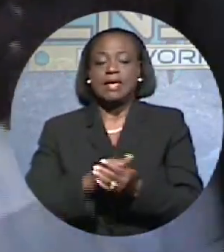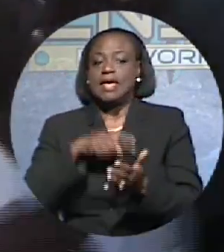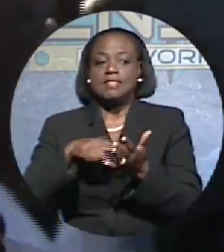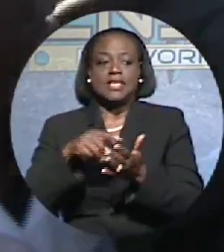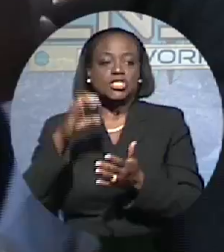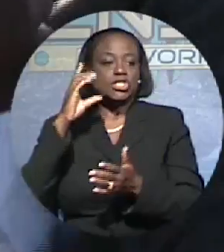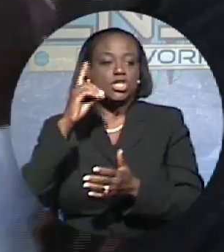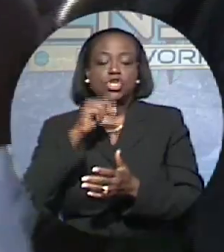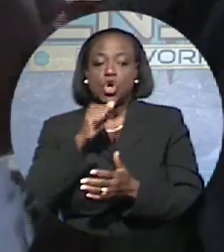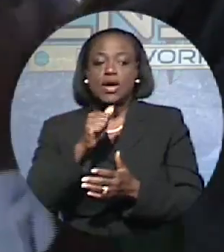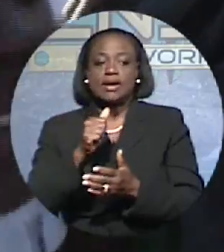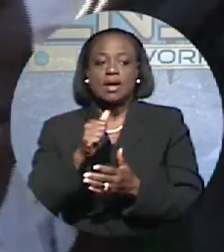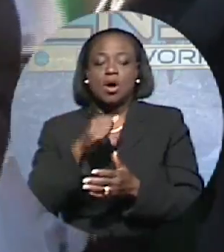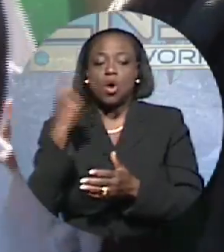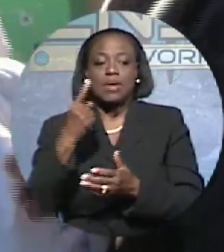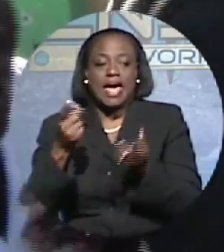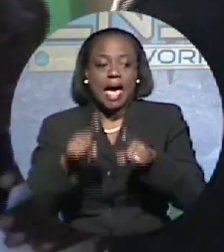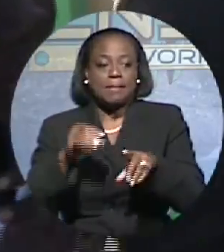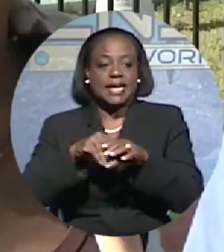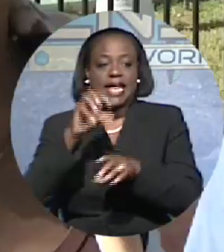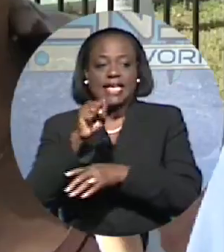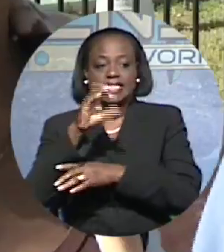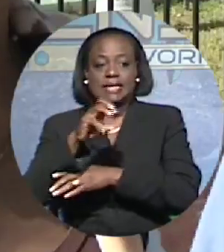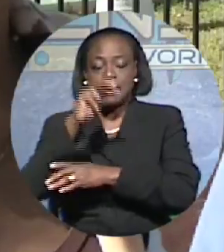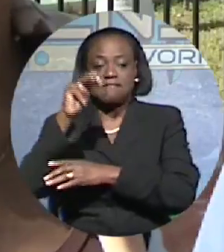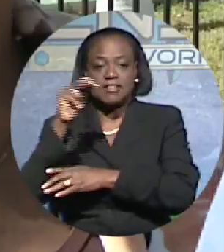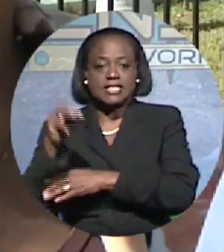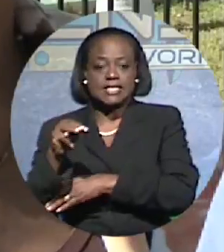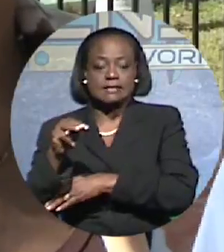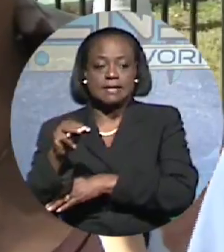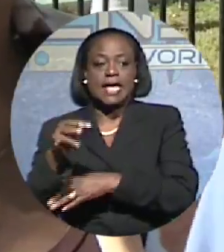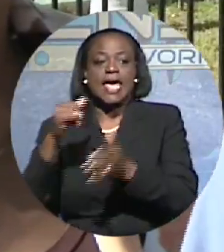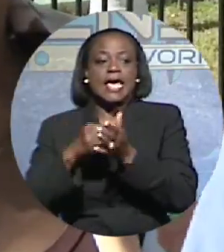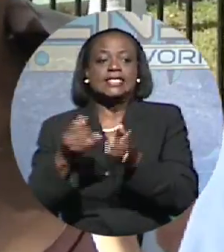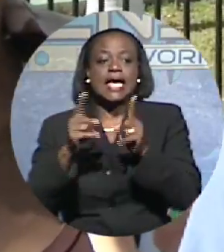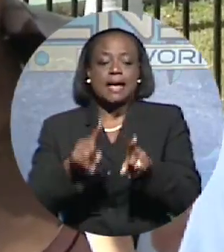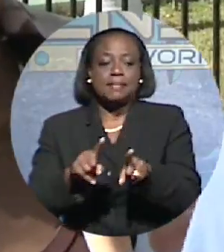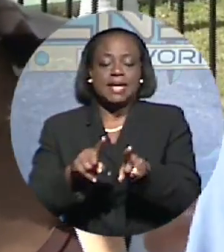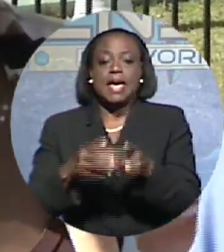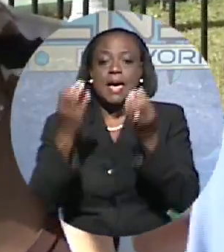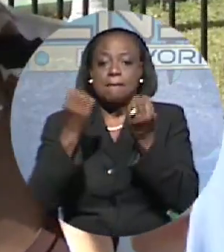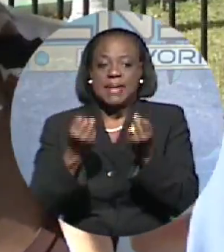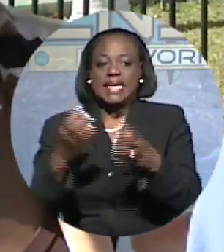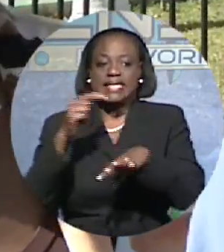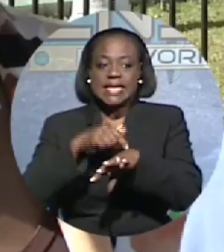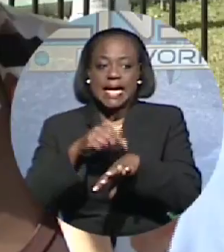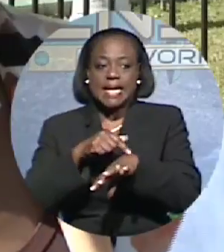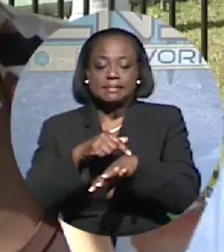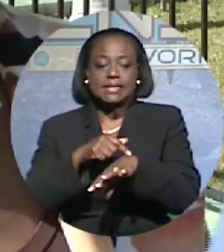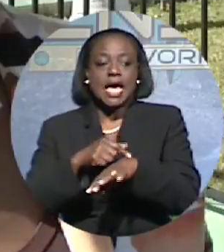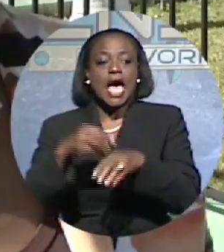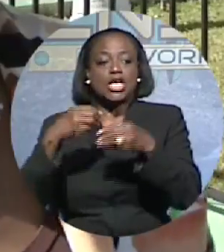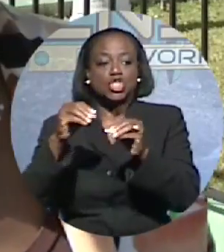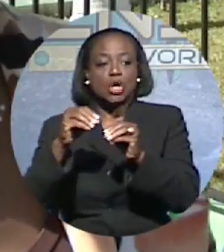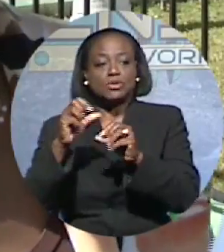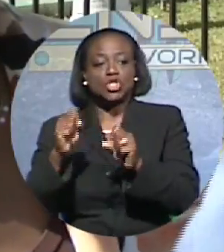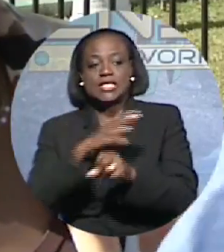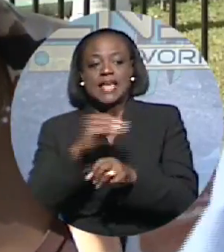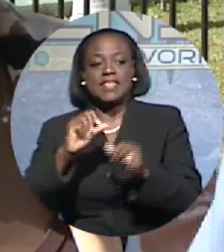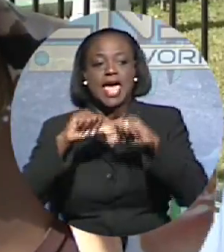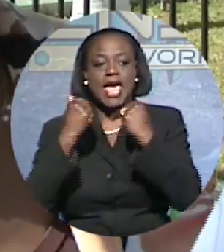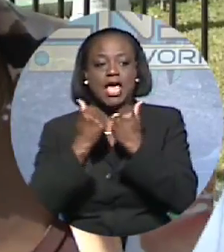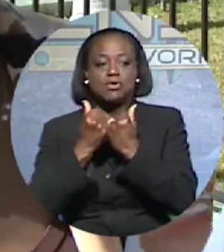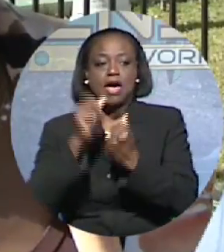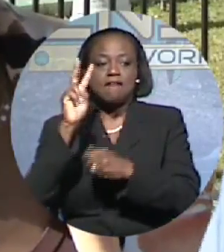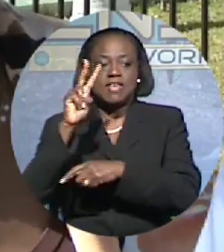does not only plague S.C. McPherson Junior High. What's been happening, though, is a lot of times our shop stewards and the area vice president